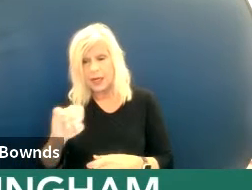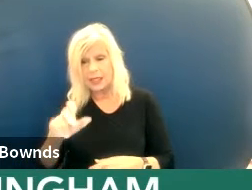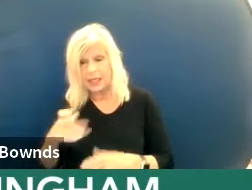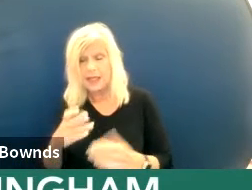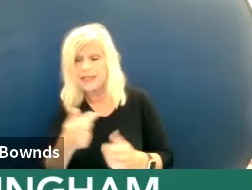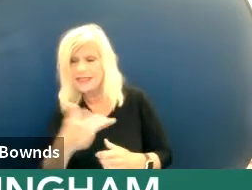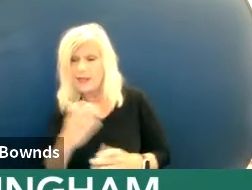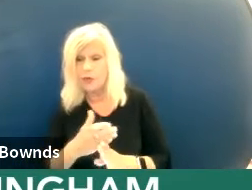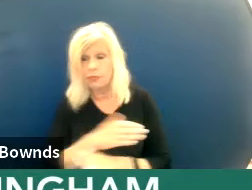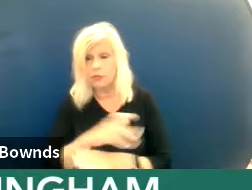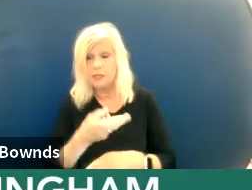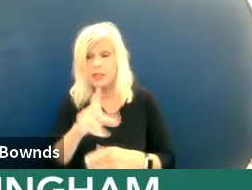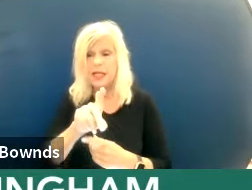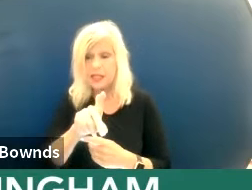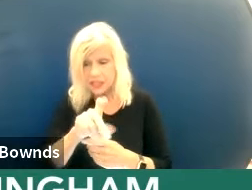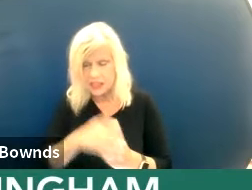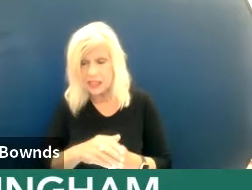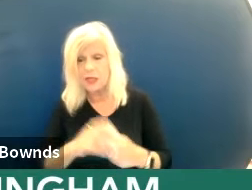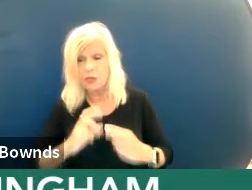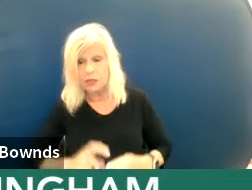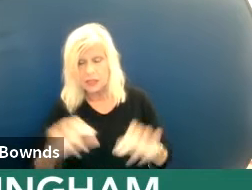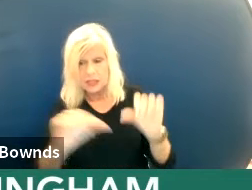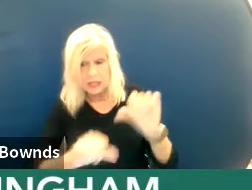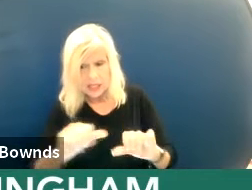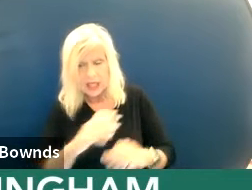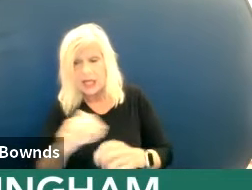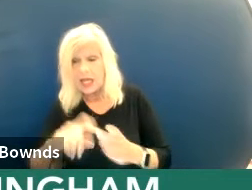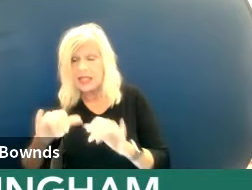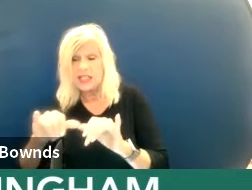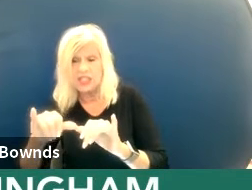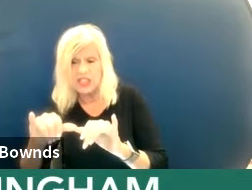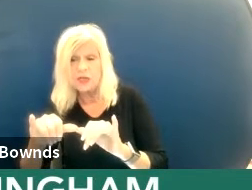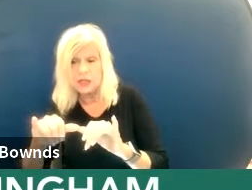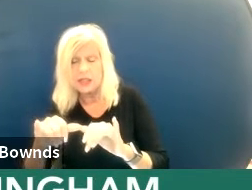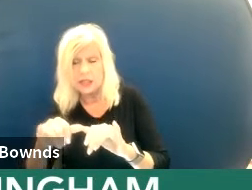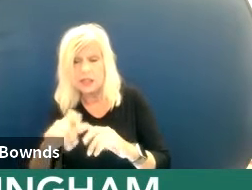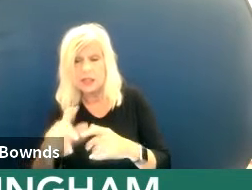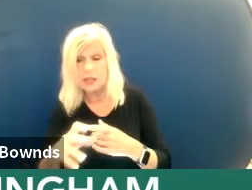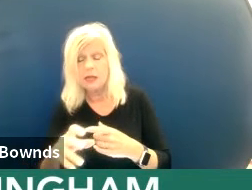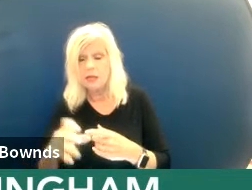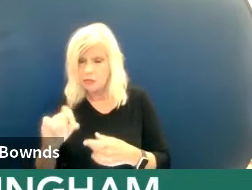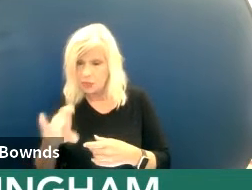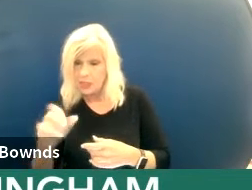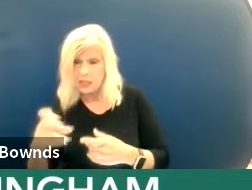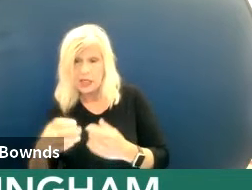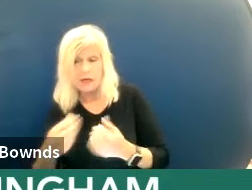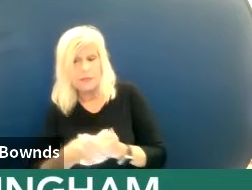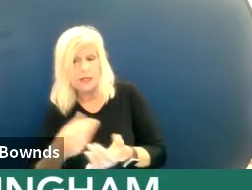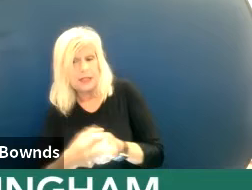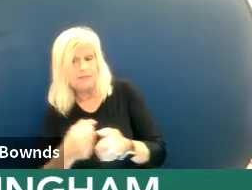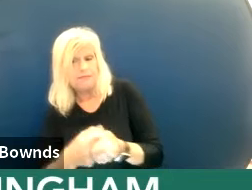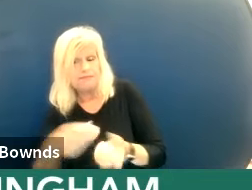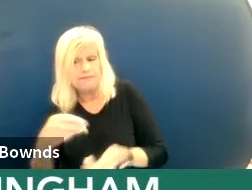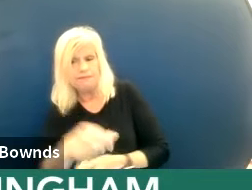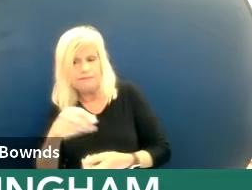in the PhD program in rehabilitation sciences and in engineering have been supported by RECTech funds. RECTech